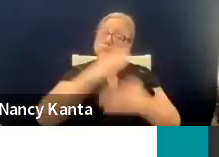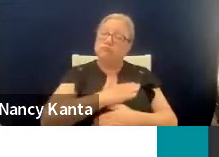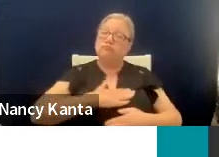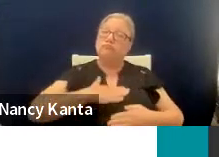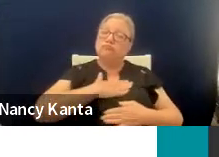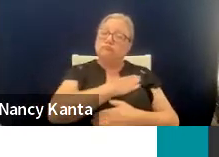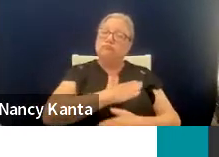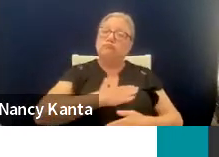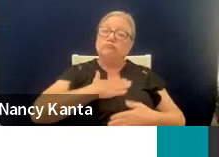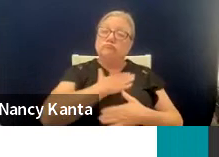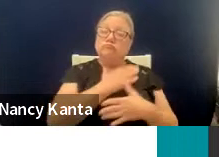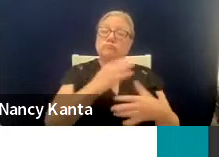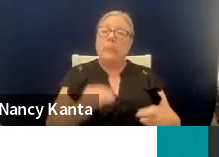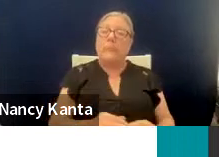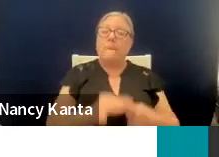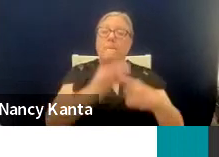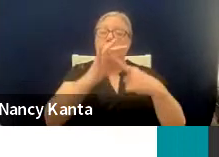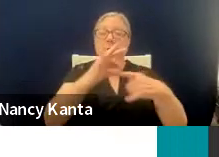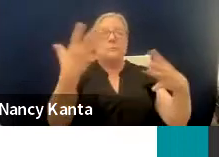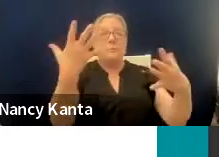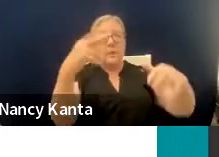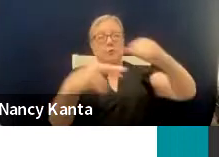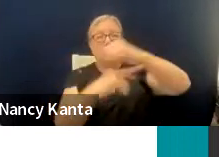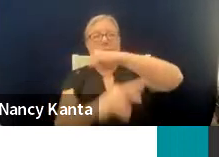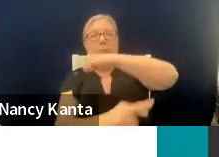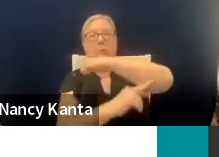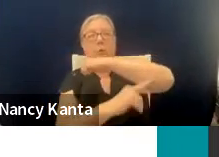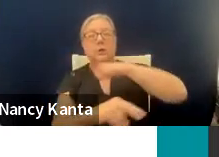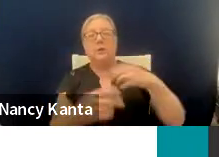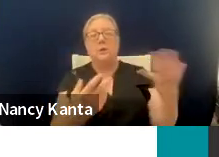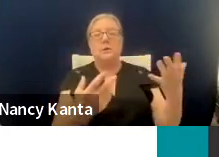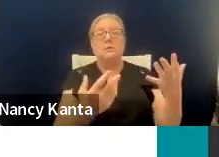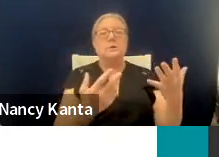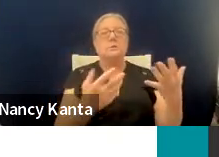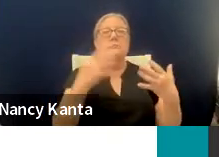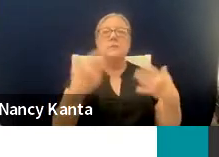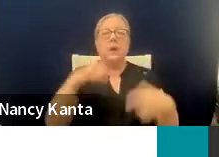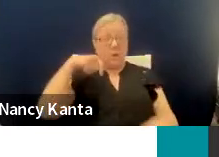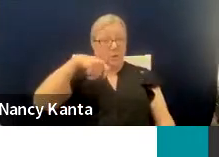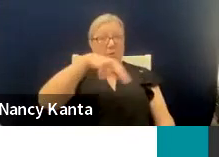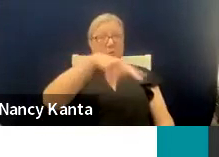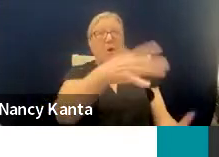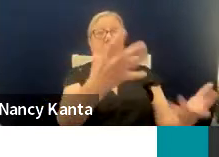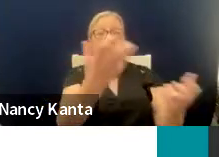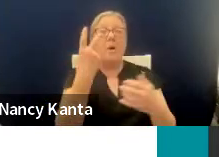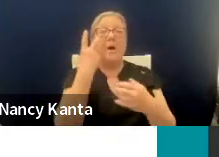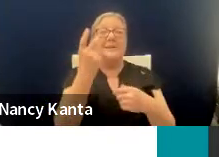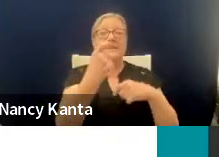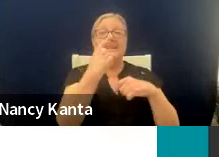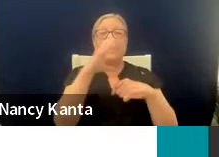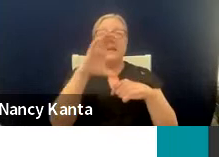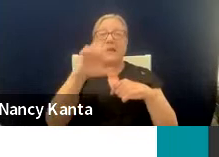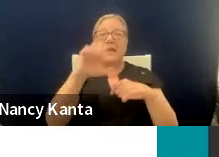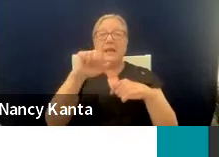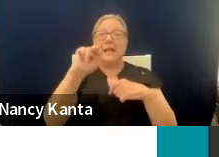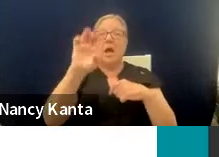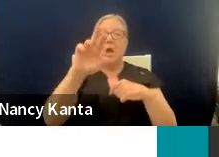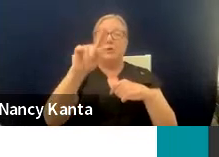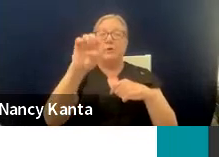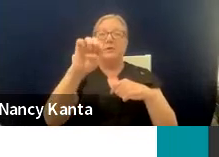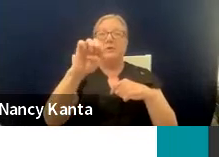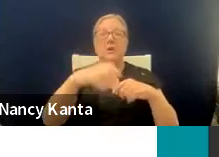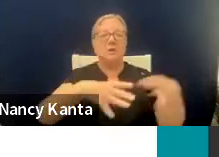big clumps of concrete be the only thing that you see on your walk, that's ideal. I mean, if we're going to